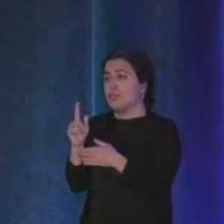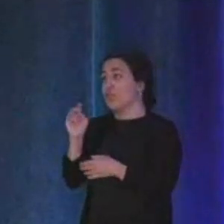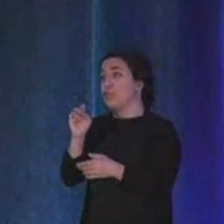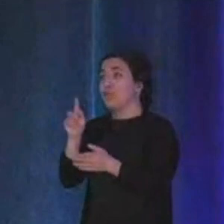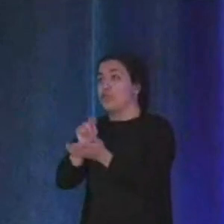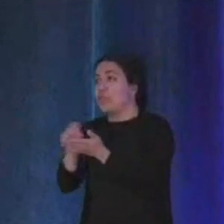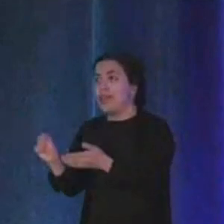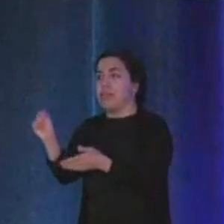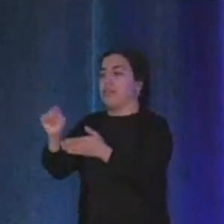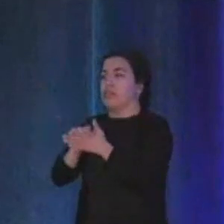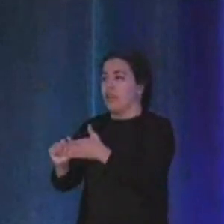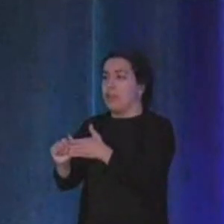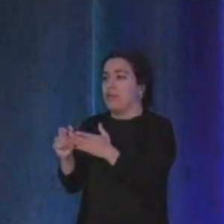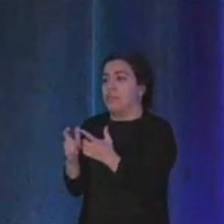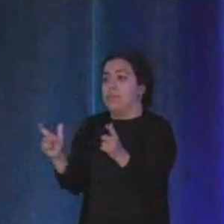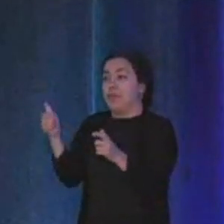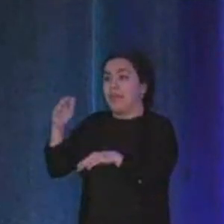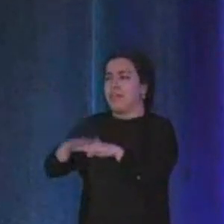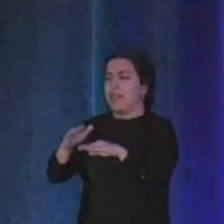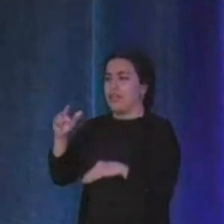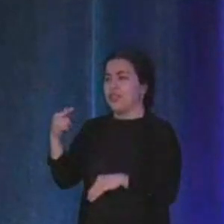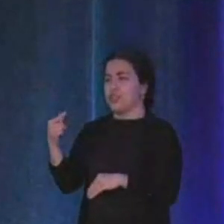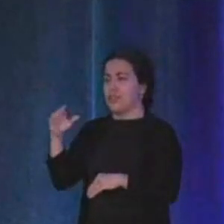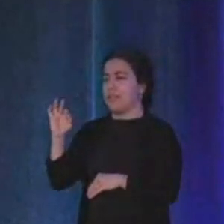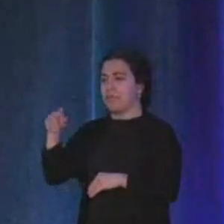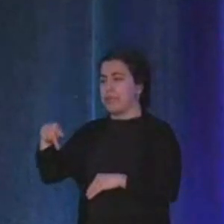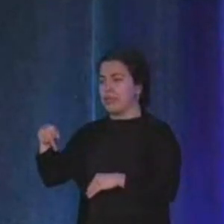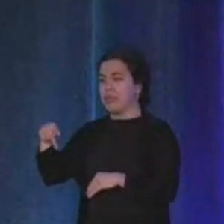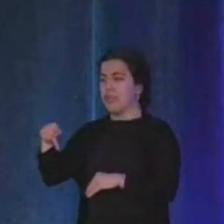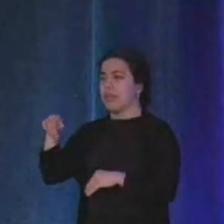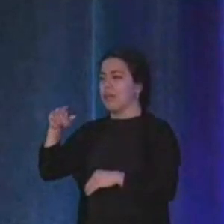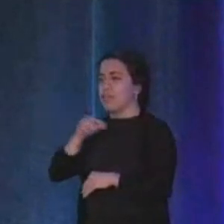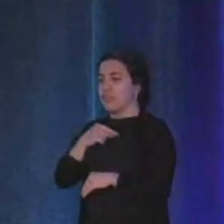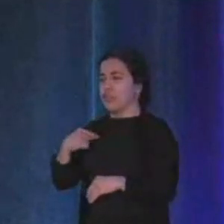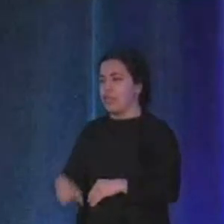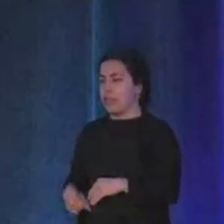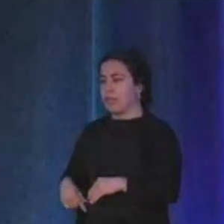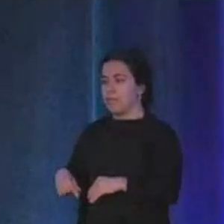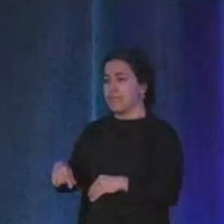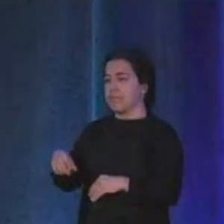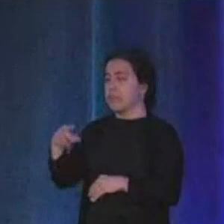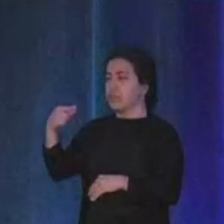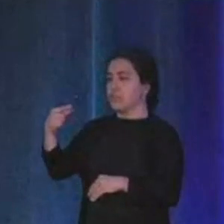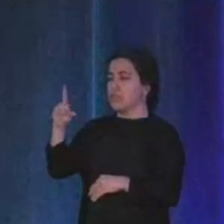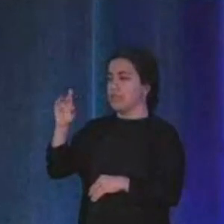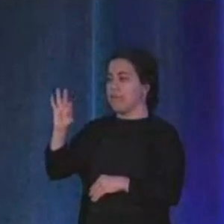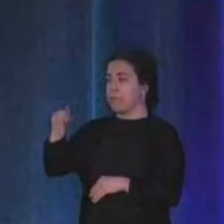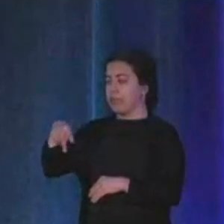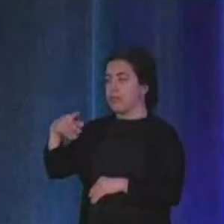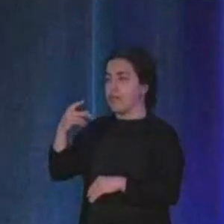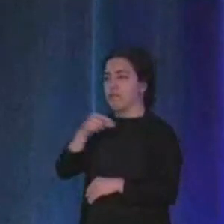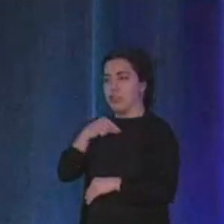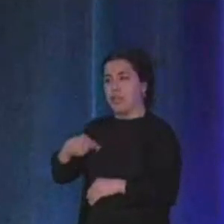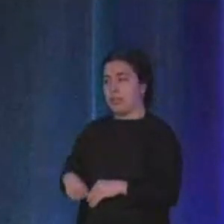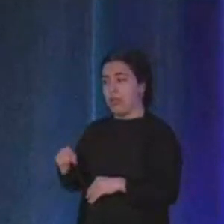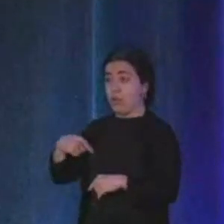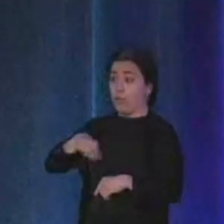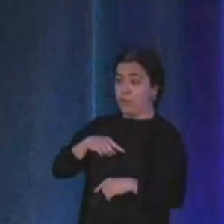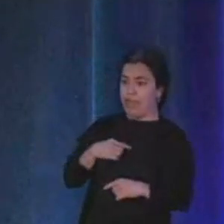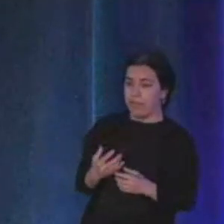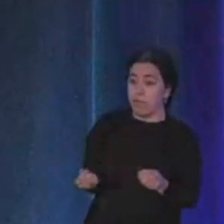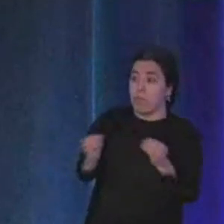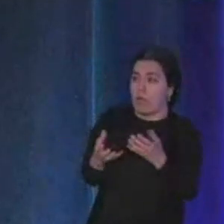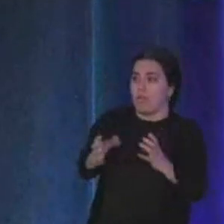actually bigger than the GDP of China, I believe. So disability is a through line for the entire global population. And as